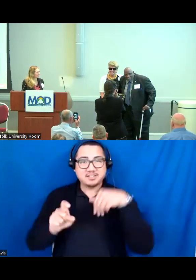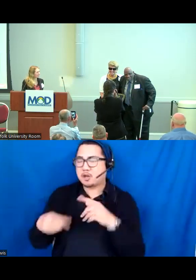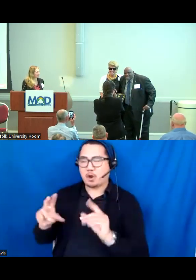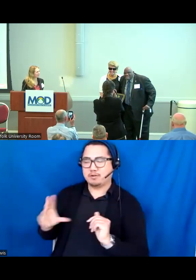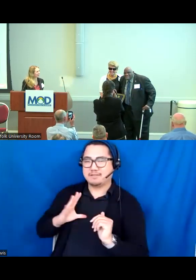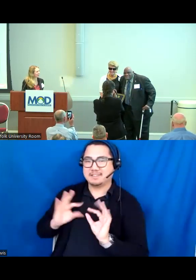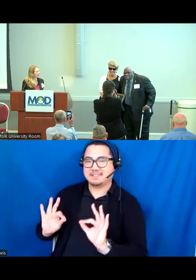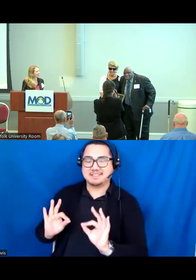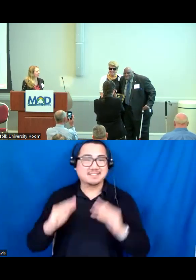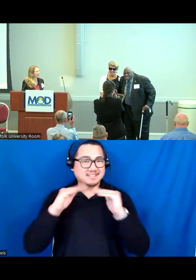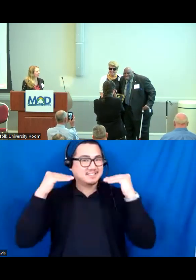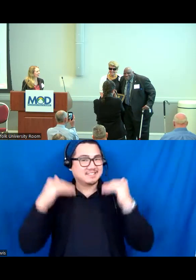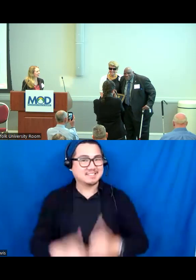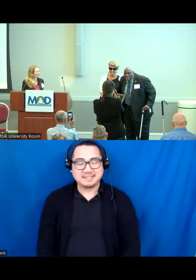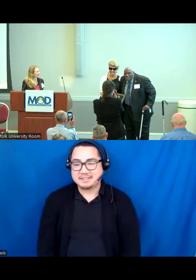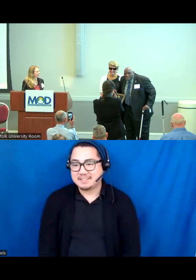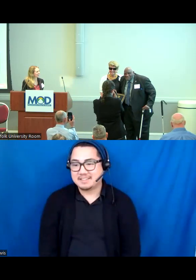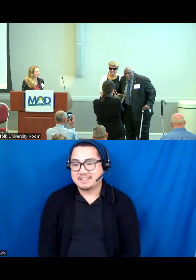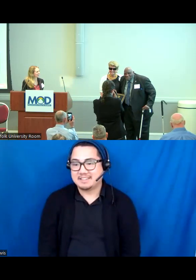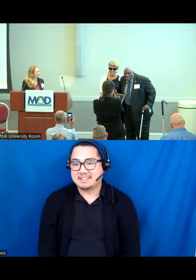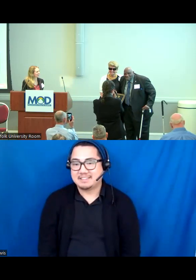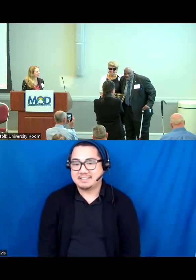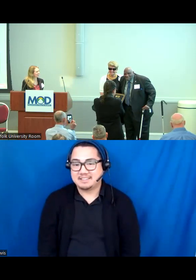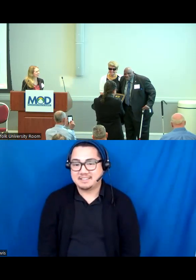Cheese. Smile. Yeah.